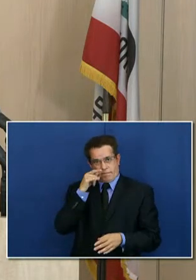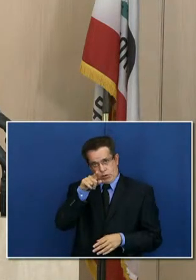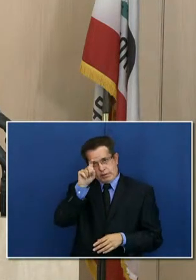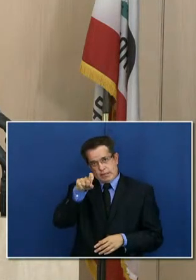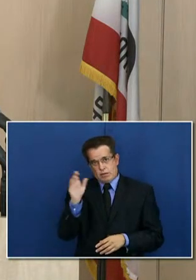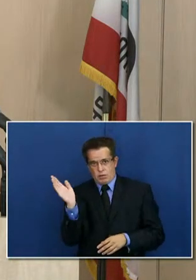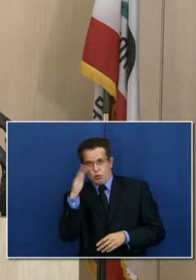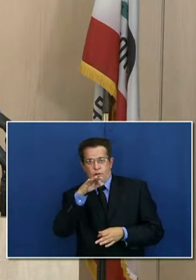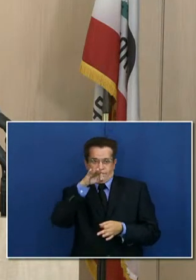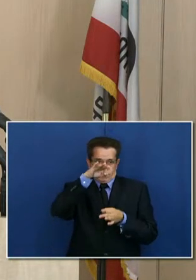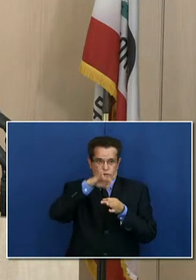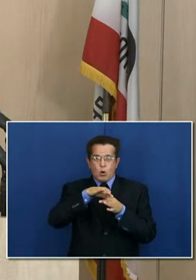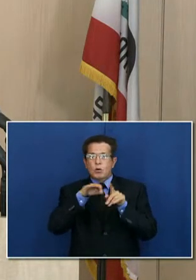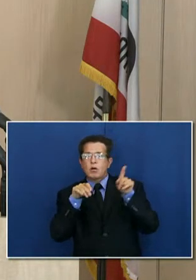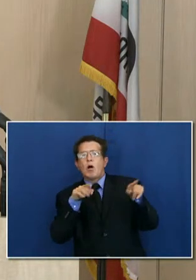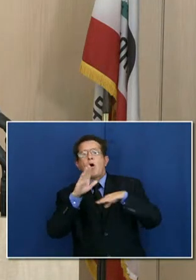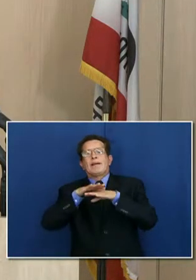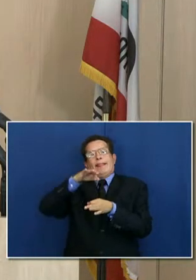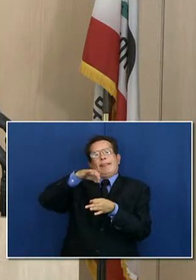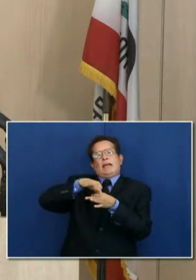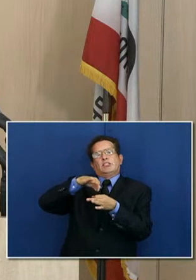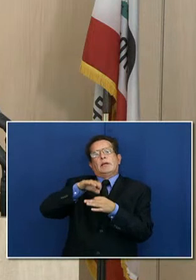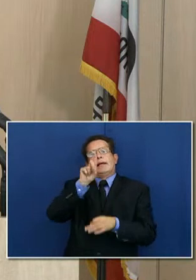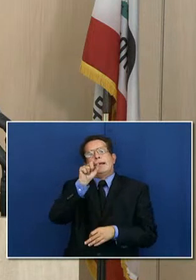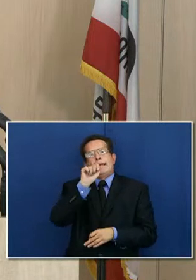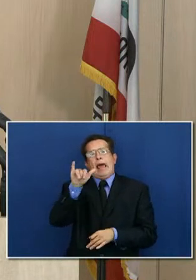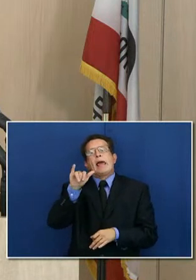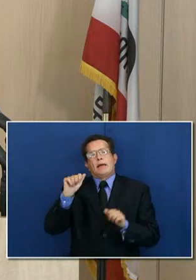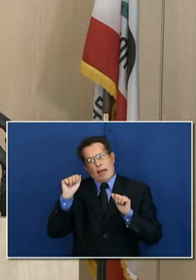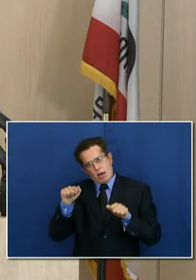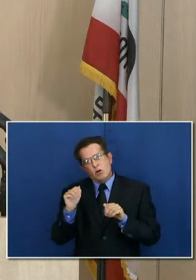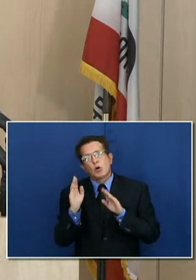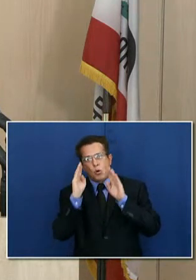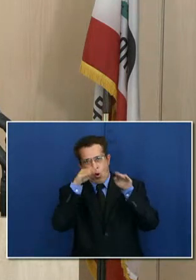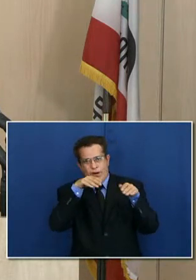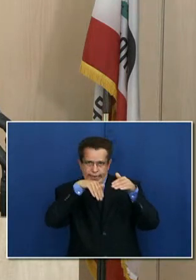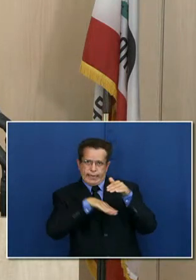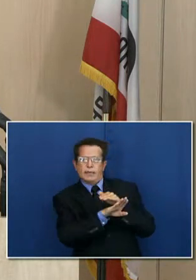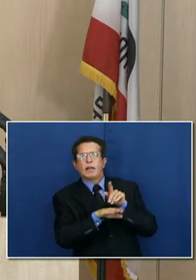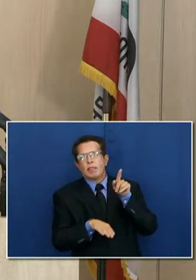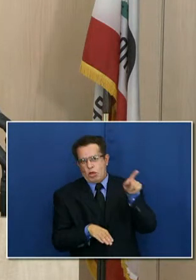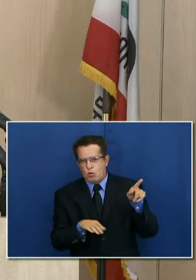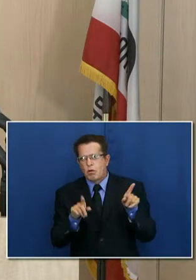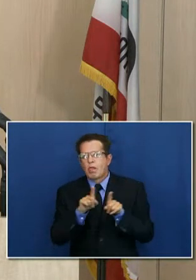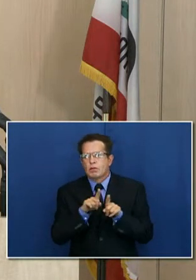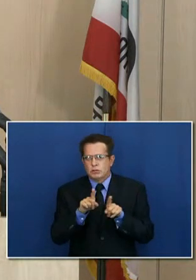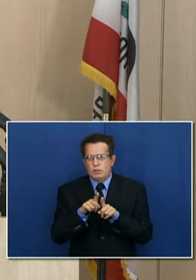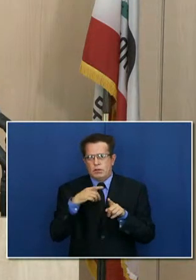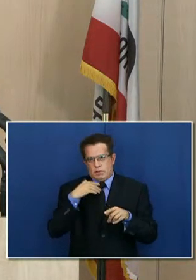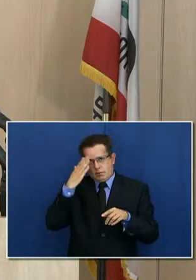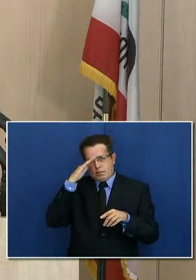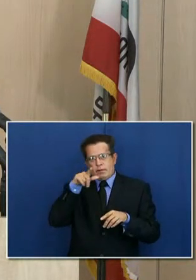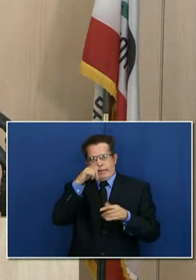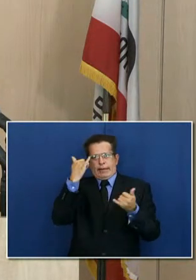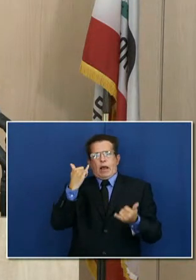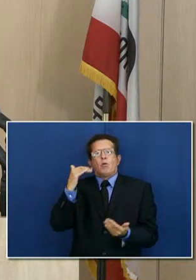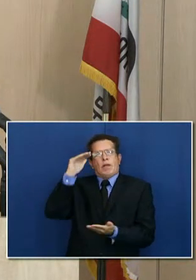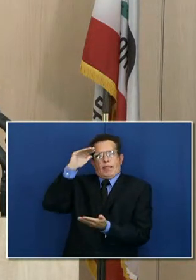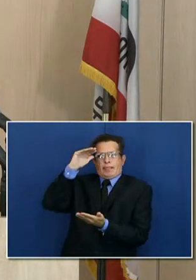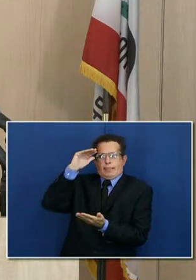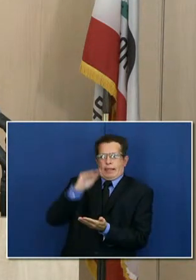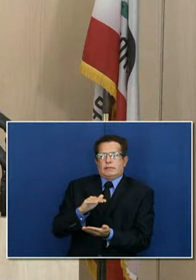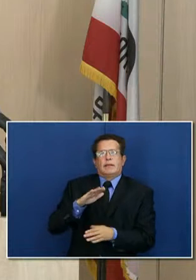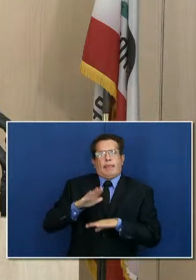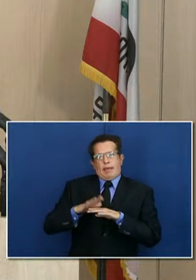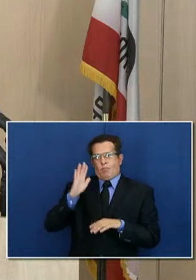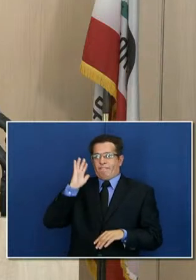to go to a polling place on Election Day. Now, voters have been informed that there are going to be less physical sites than there